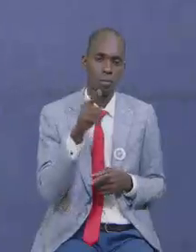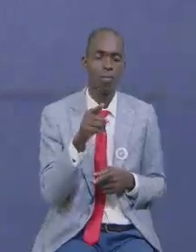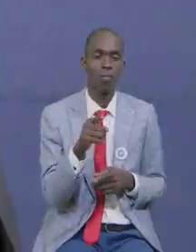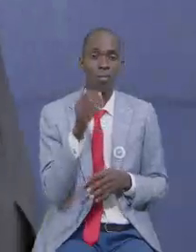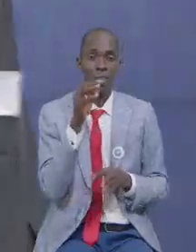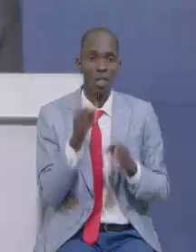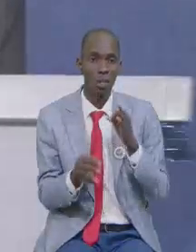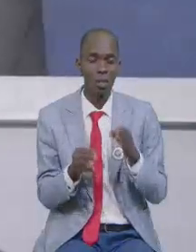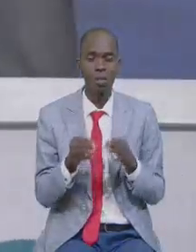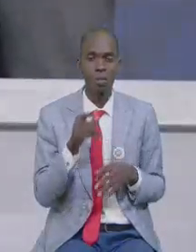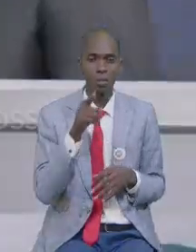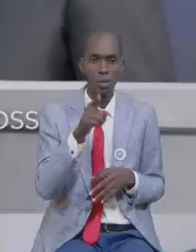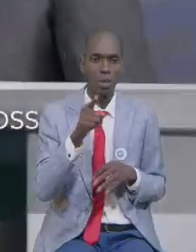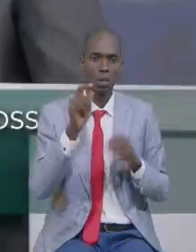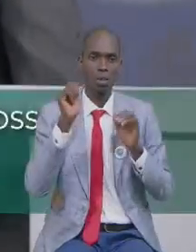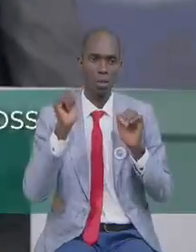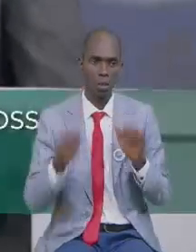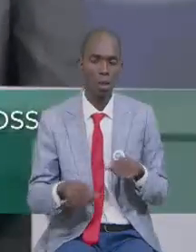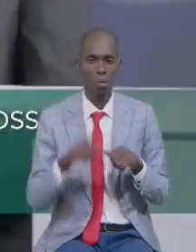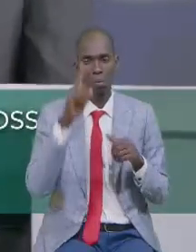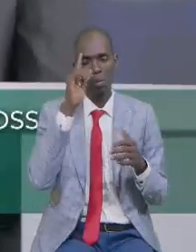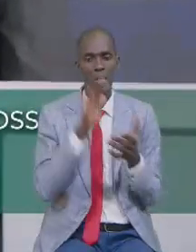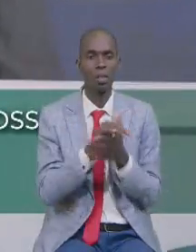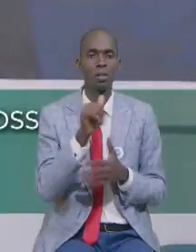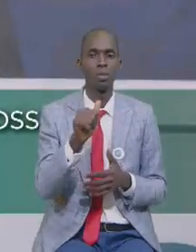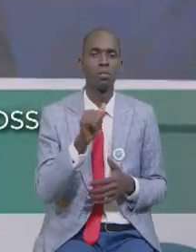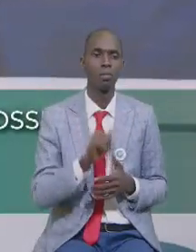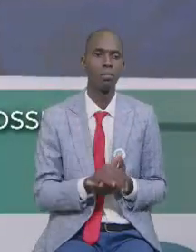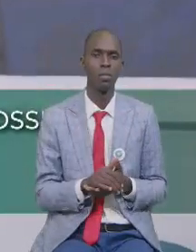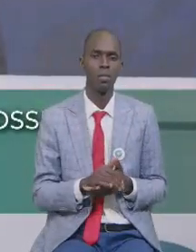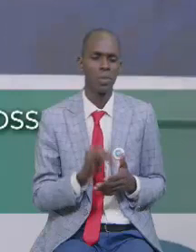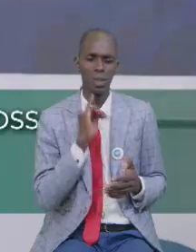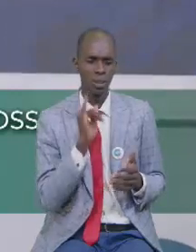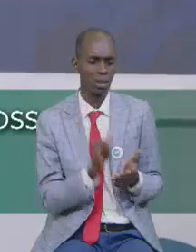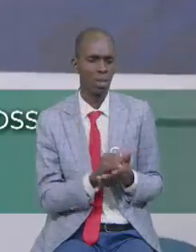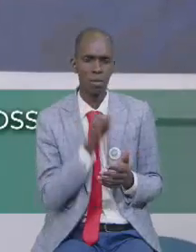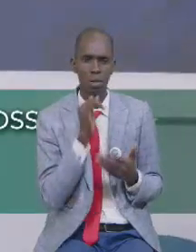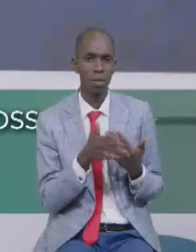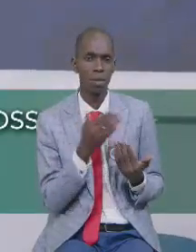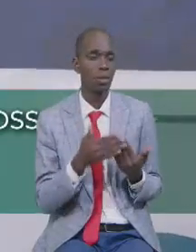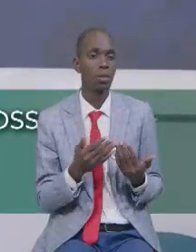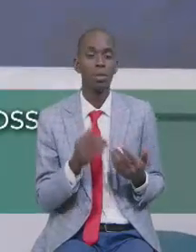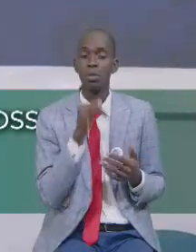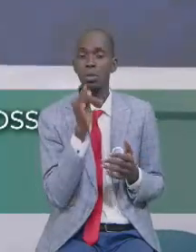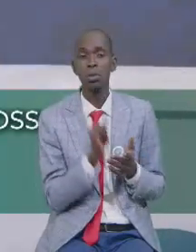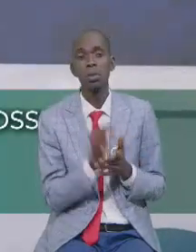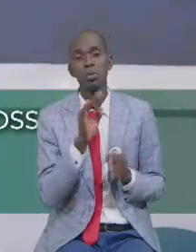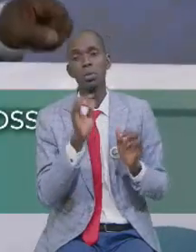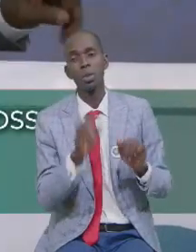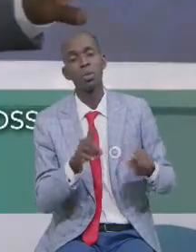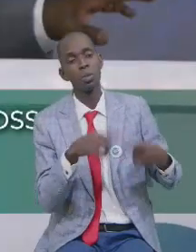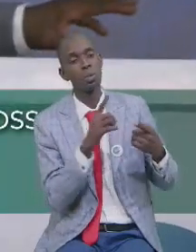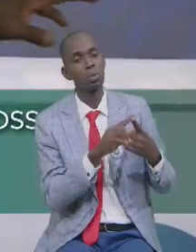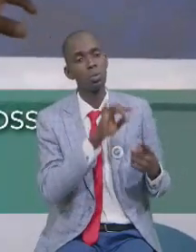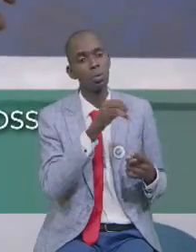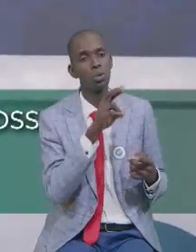thou canst believe. Isn't that simple? He didn't say, if you can go to Jordan, if you